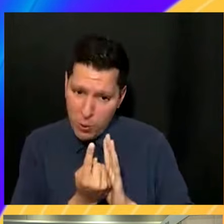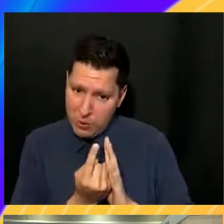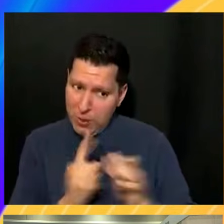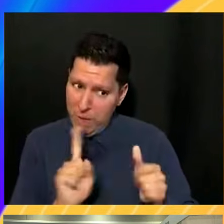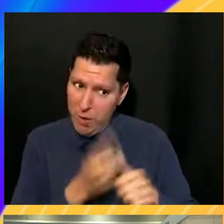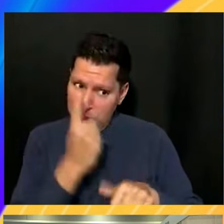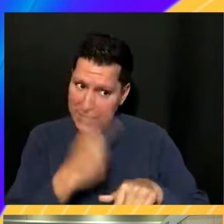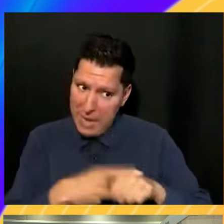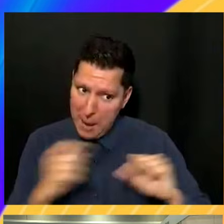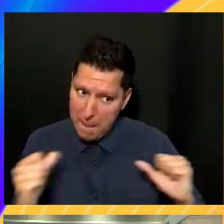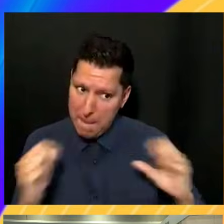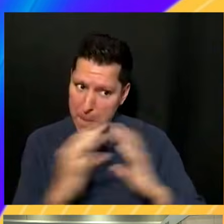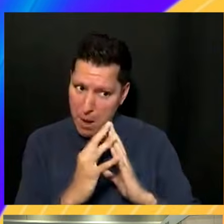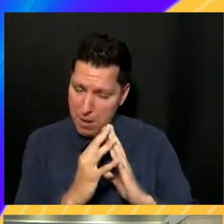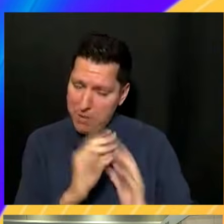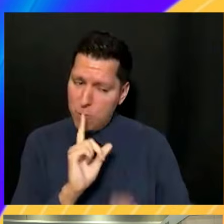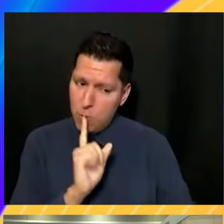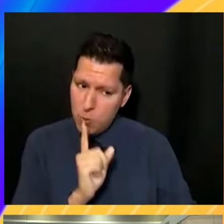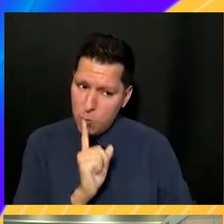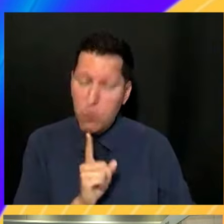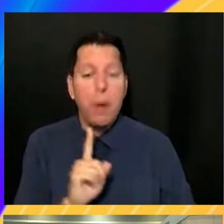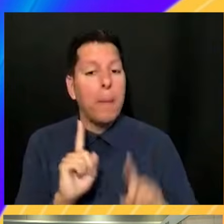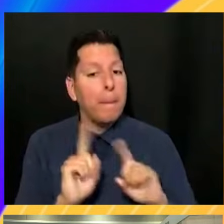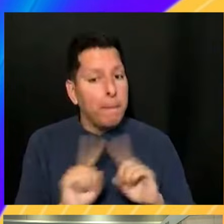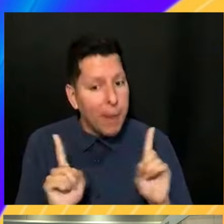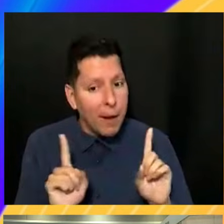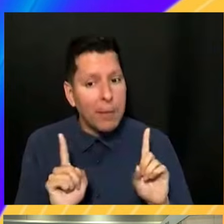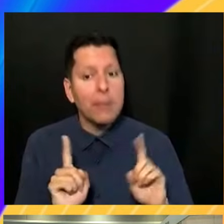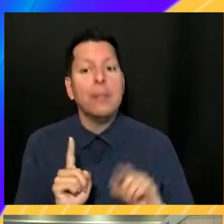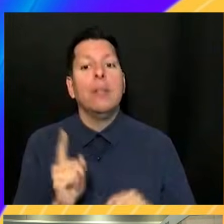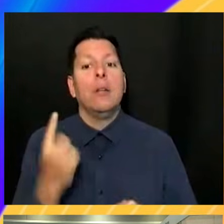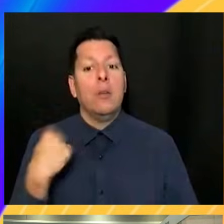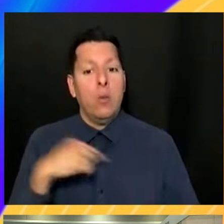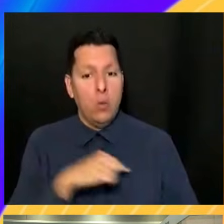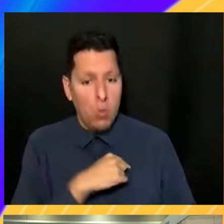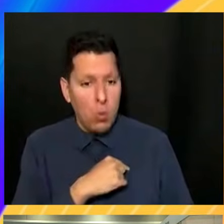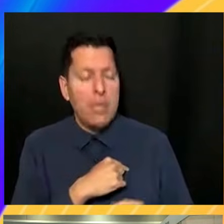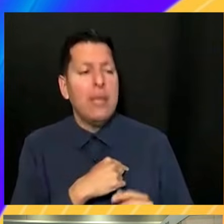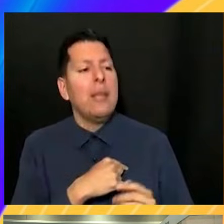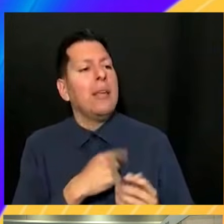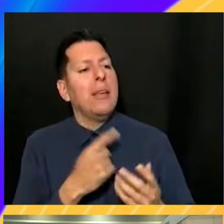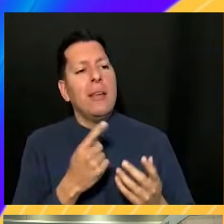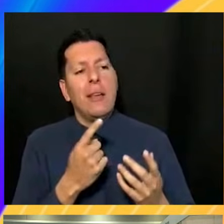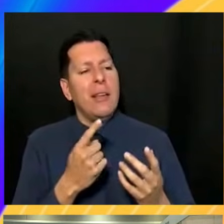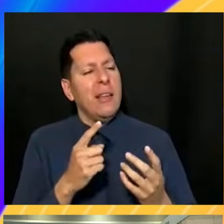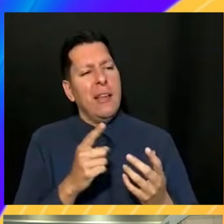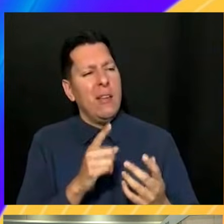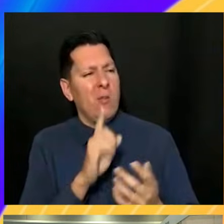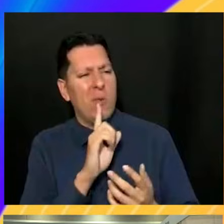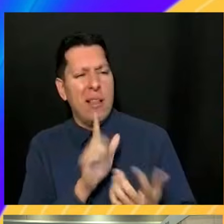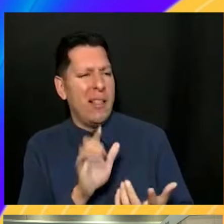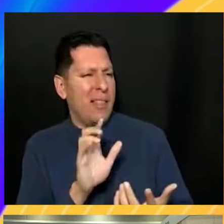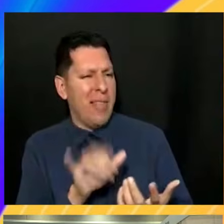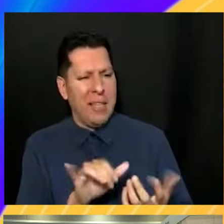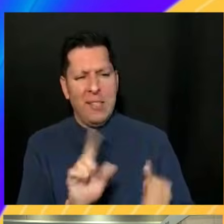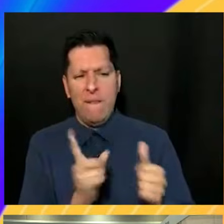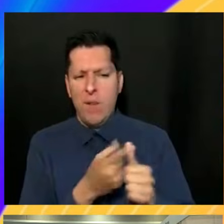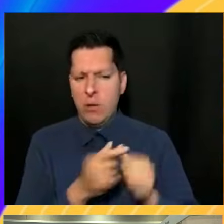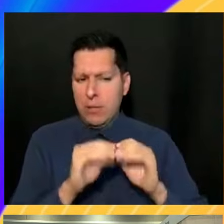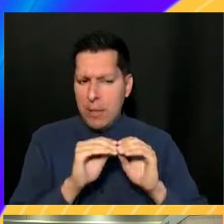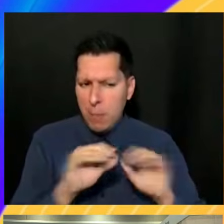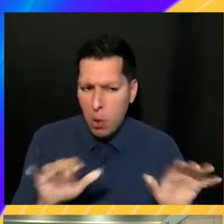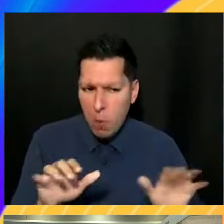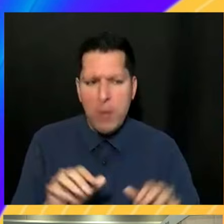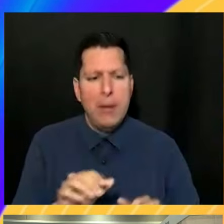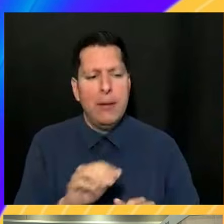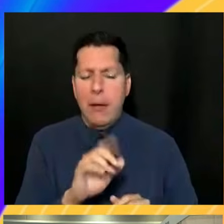But the subsequent changes are much quicker. But it's that first deployment of LZA. It takes a little bit, but it's worth